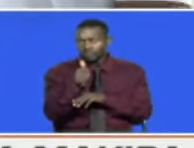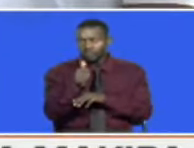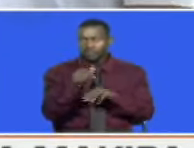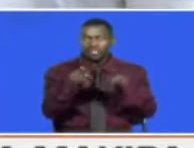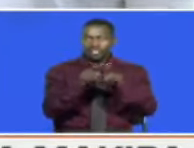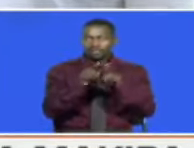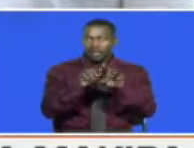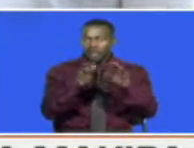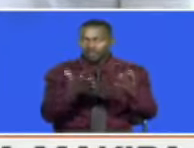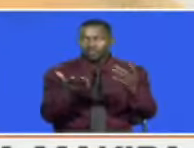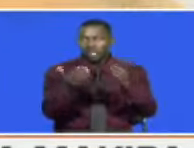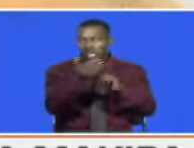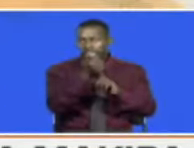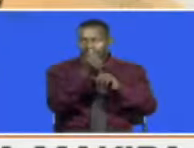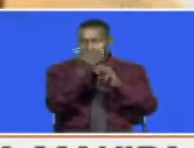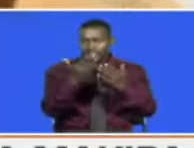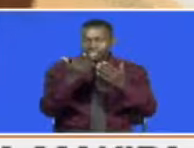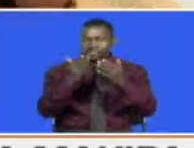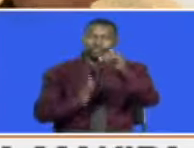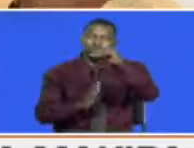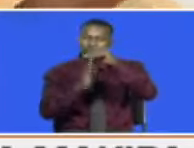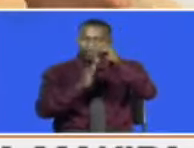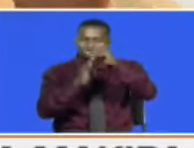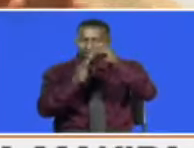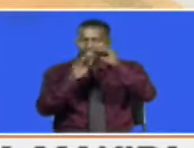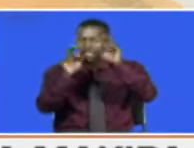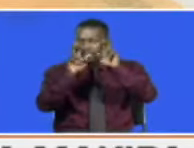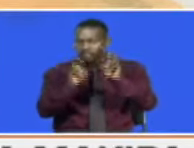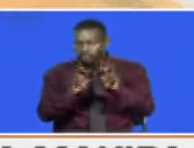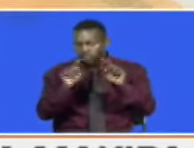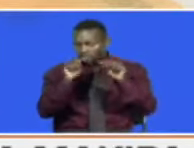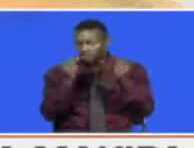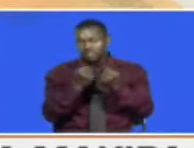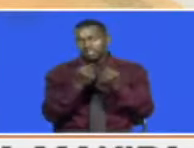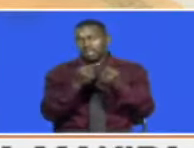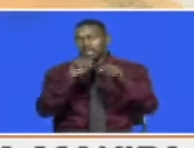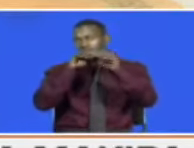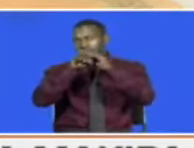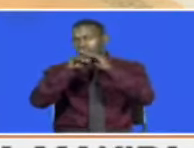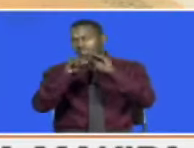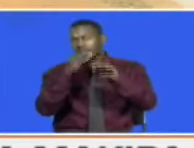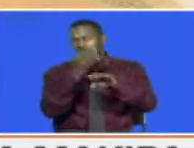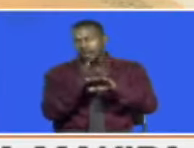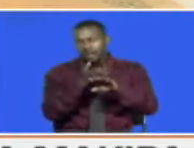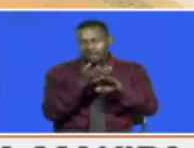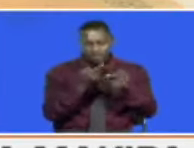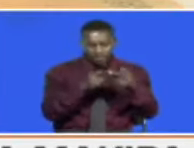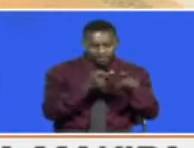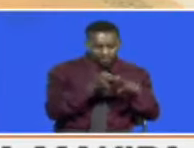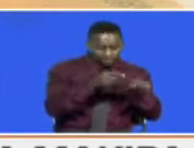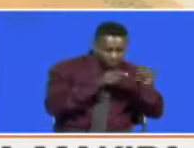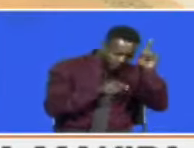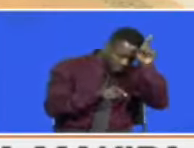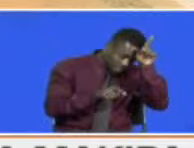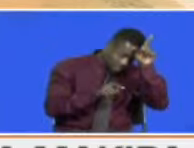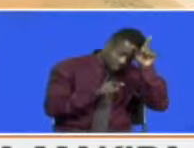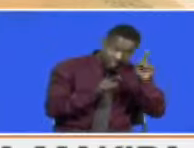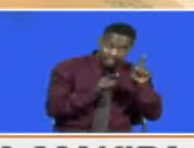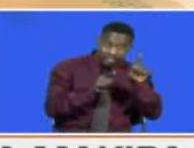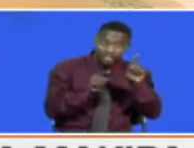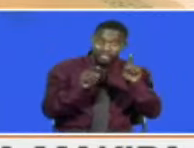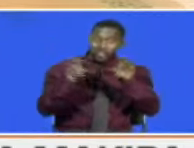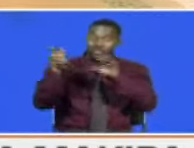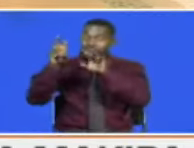to reach from the grassroots to the first team and internationally. In between the grassroots and arriving to the first